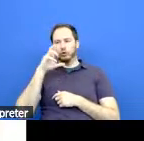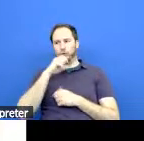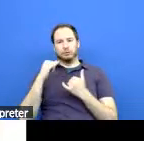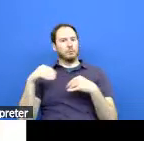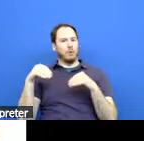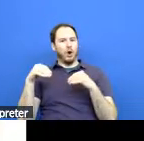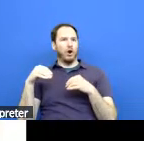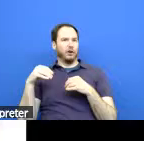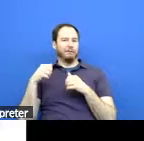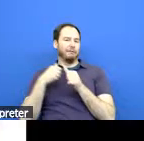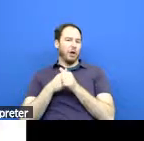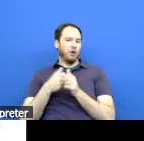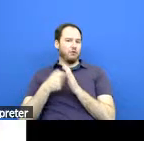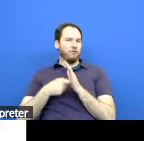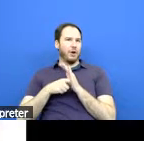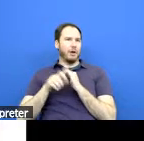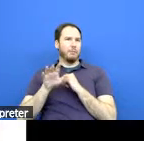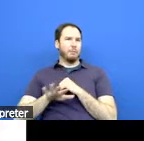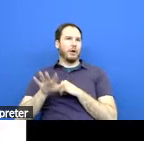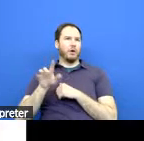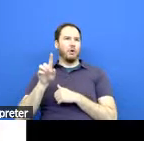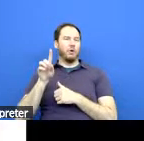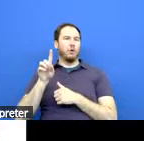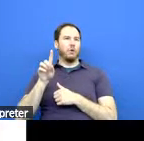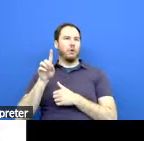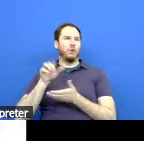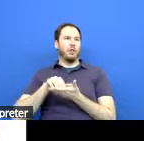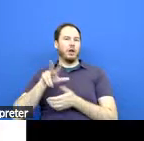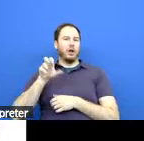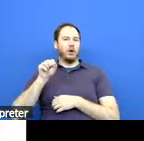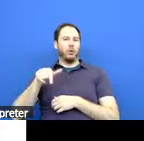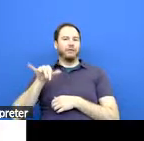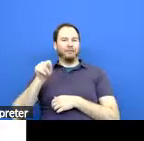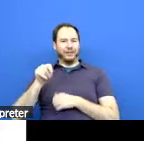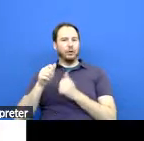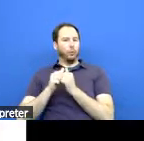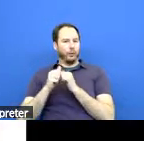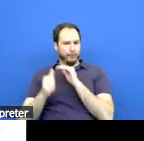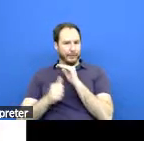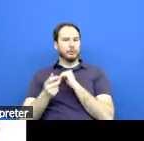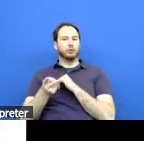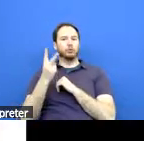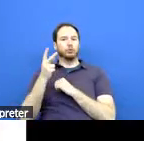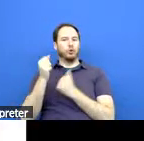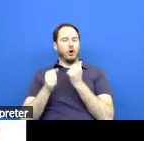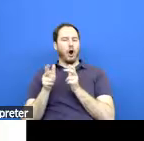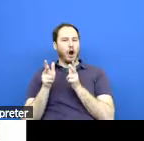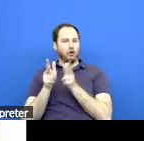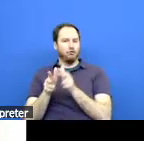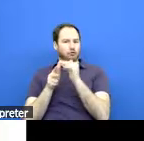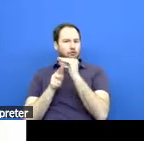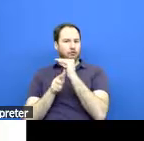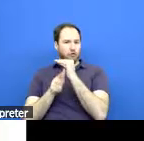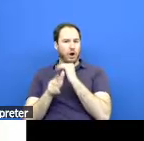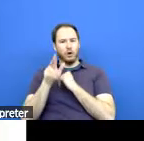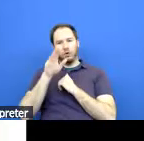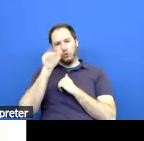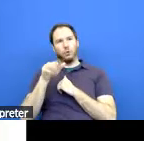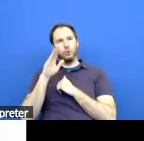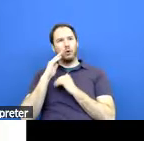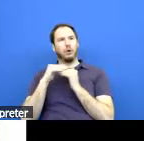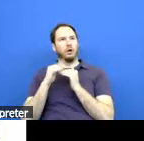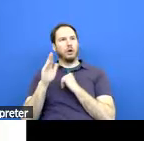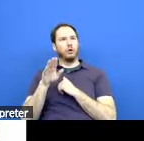right today, they're approximately 1,300 square foot with basements and 2-car garage. And we know that they're going to exceed well